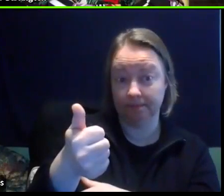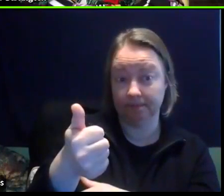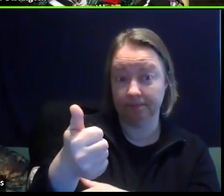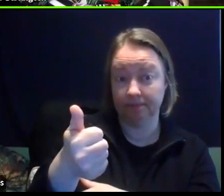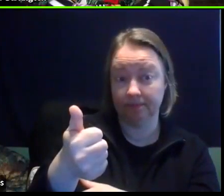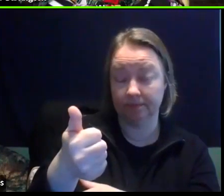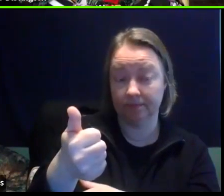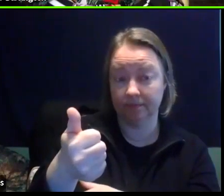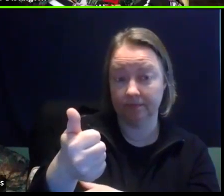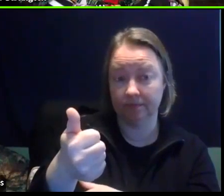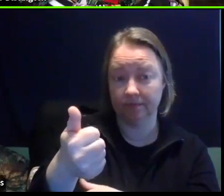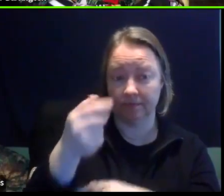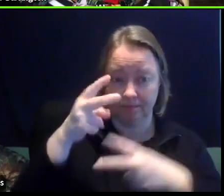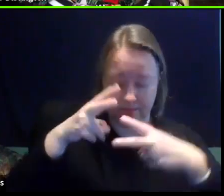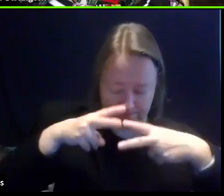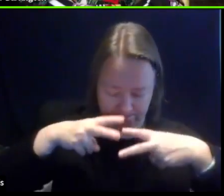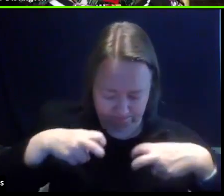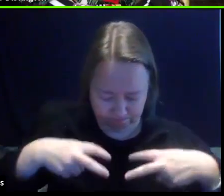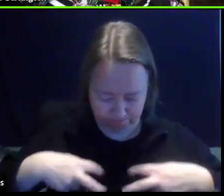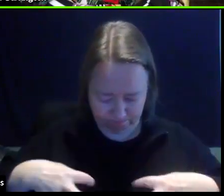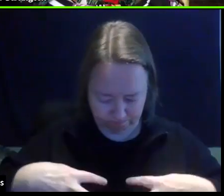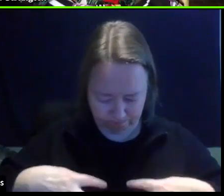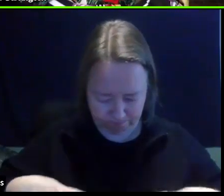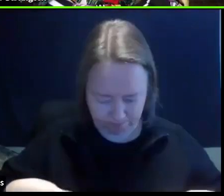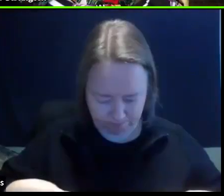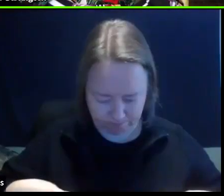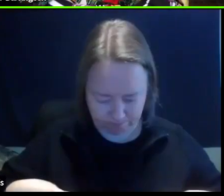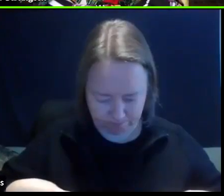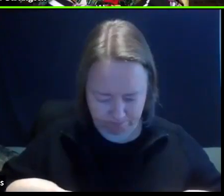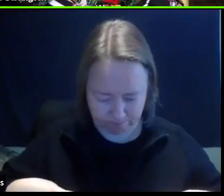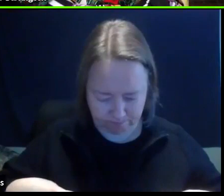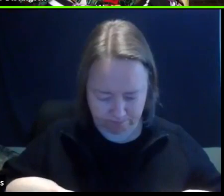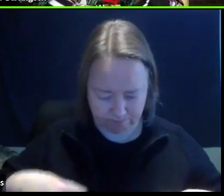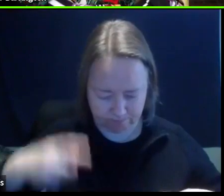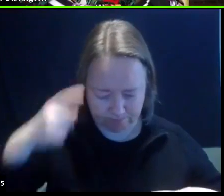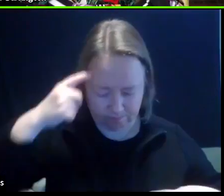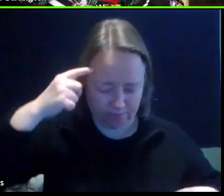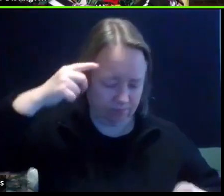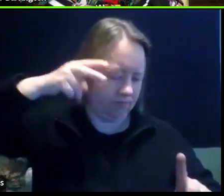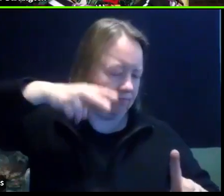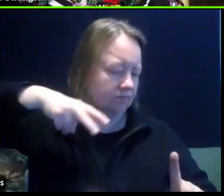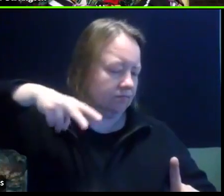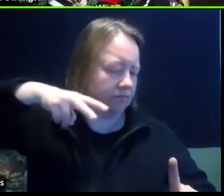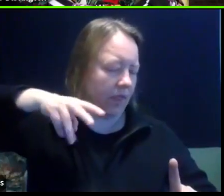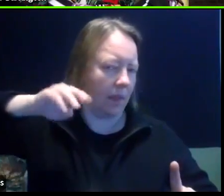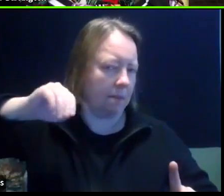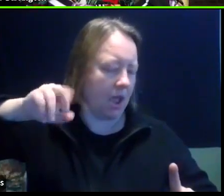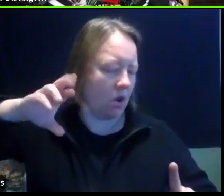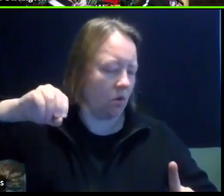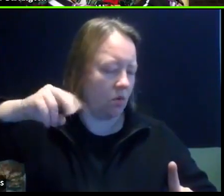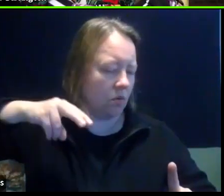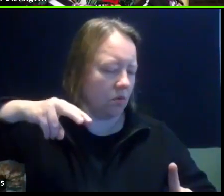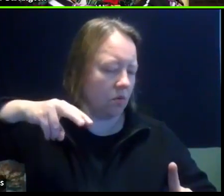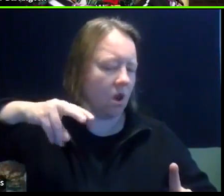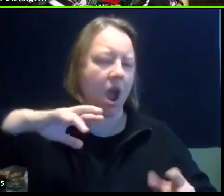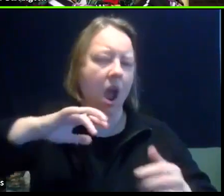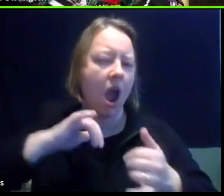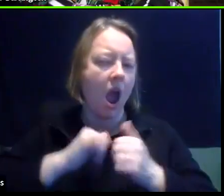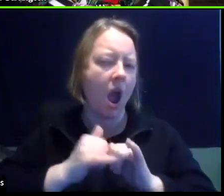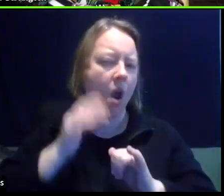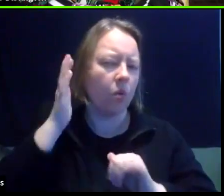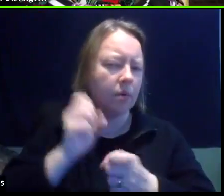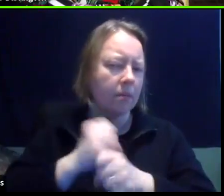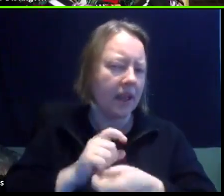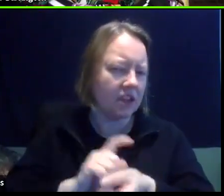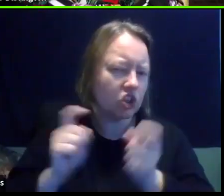And look within you and think on the macro level on how you are going to make a